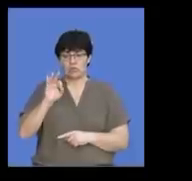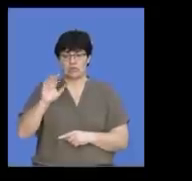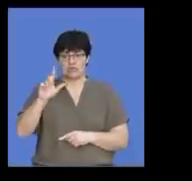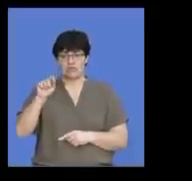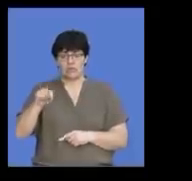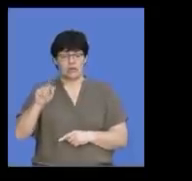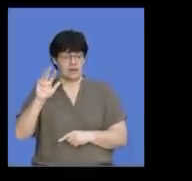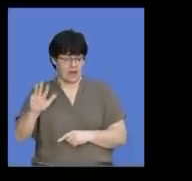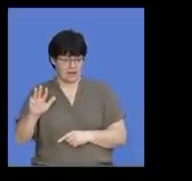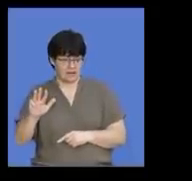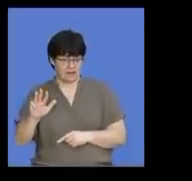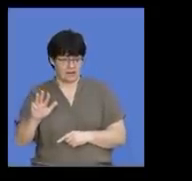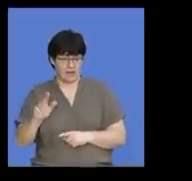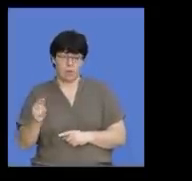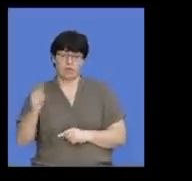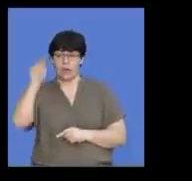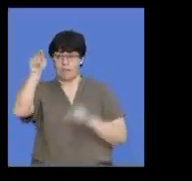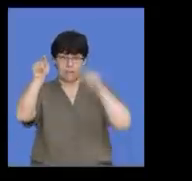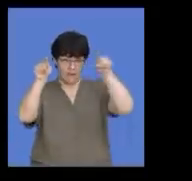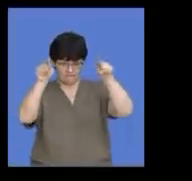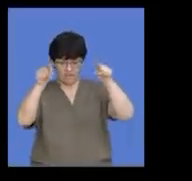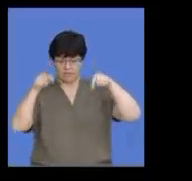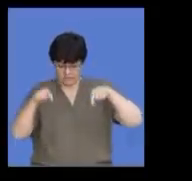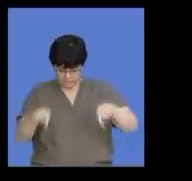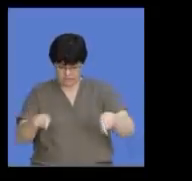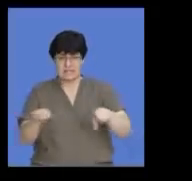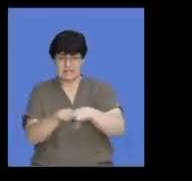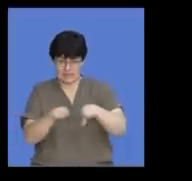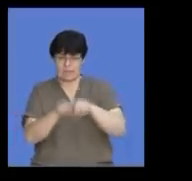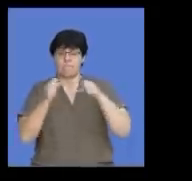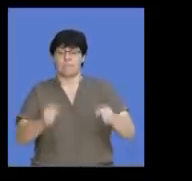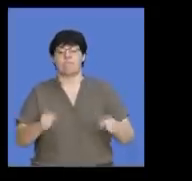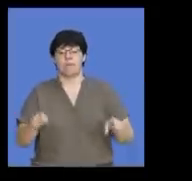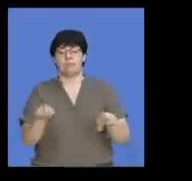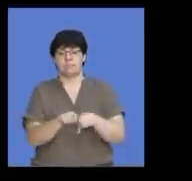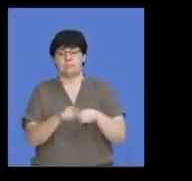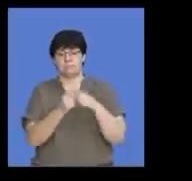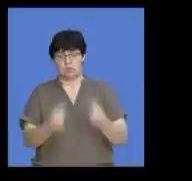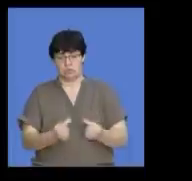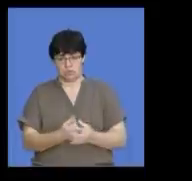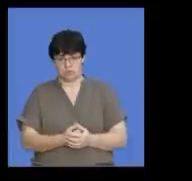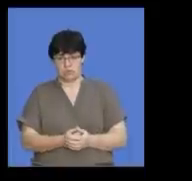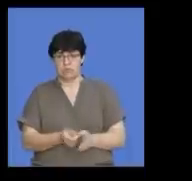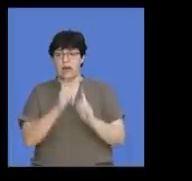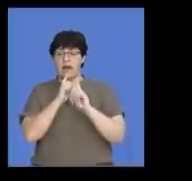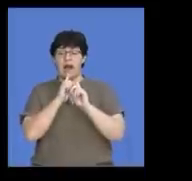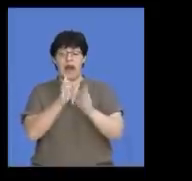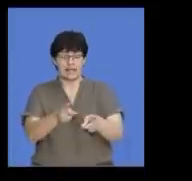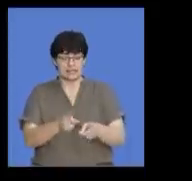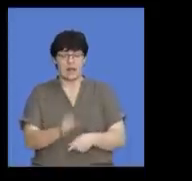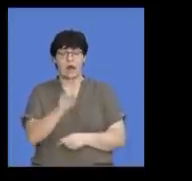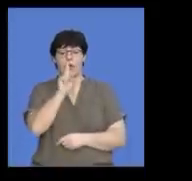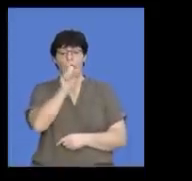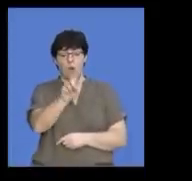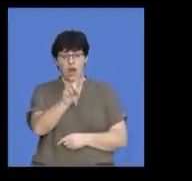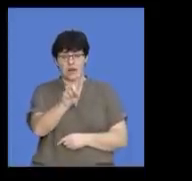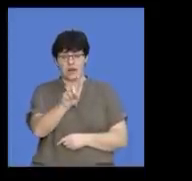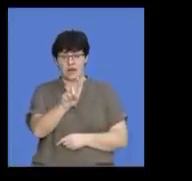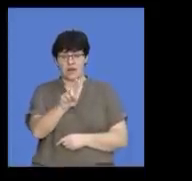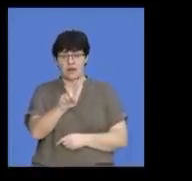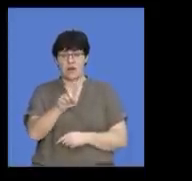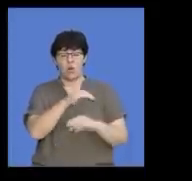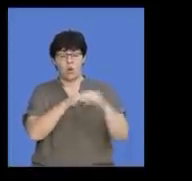237.9. What I do to the numerator, I must do to the denominator. My answer is